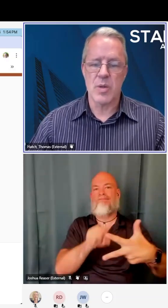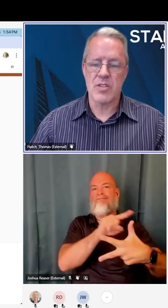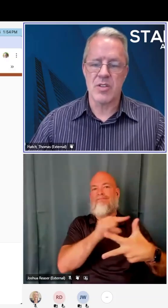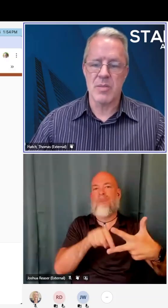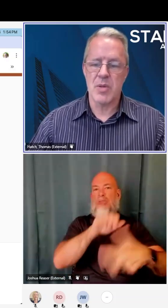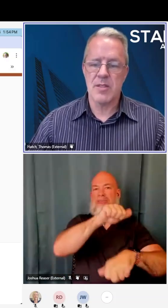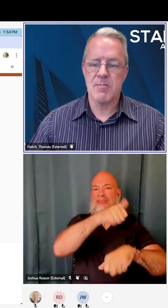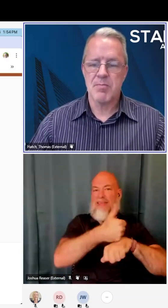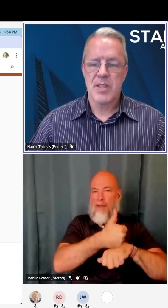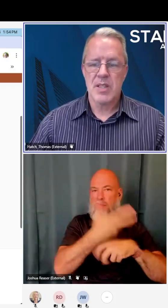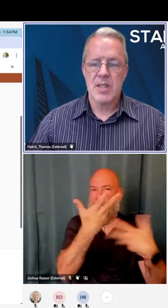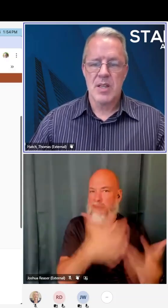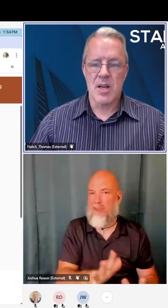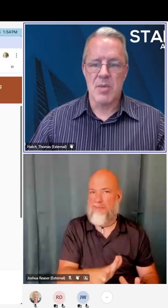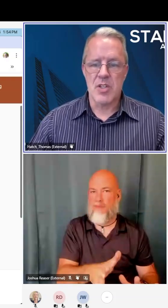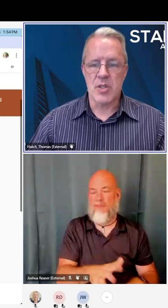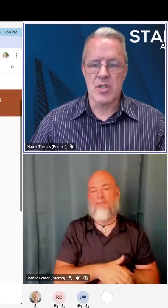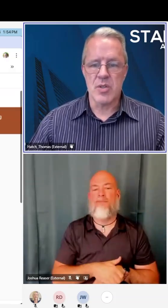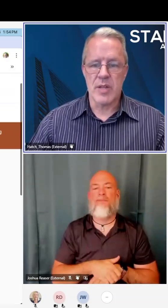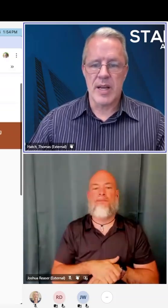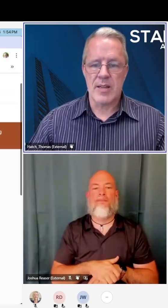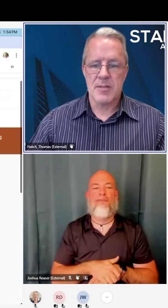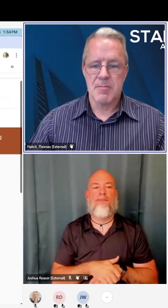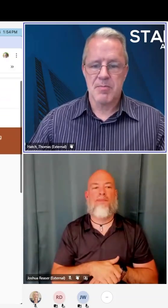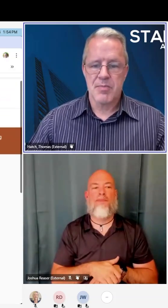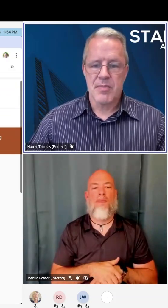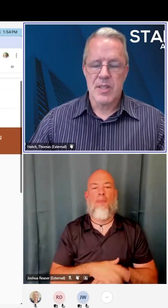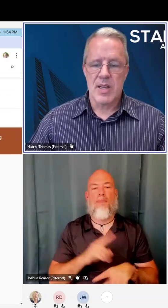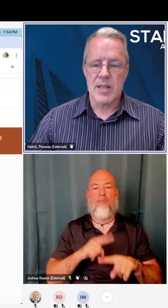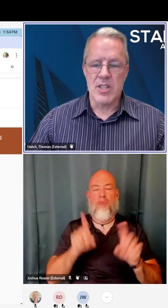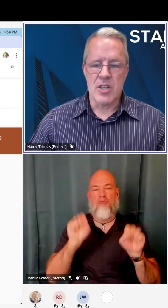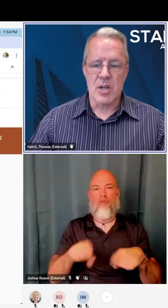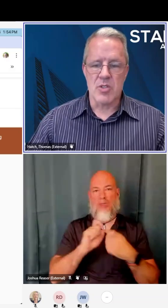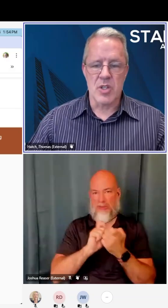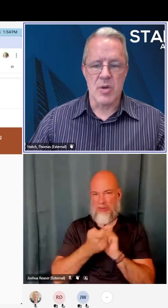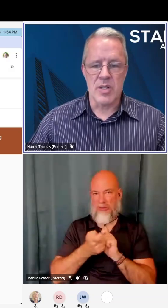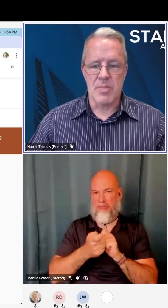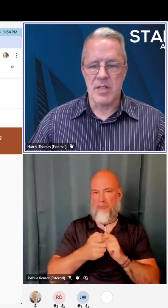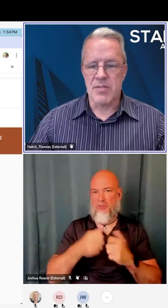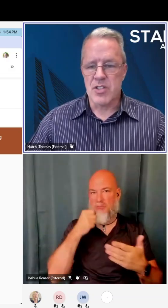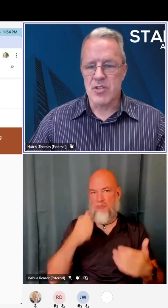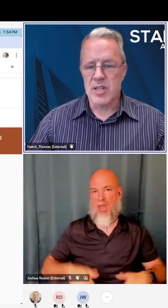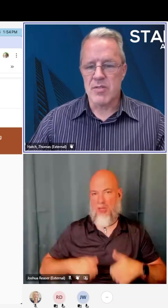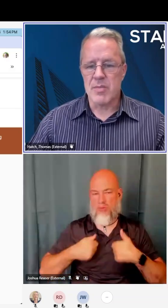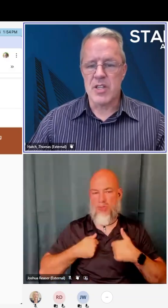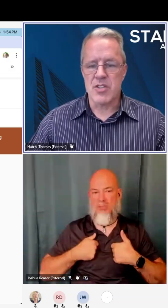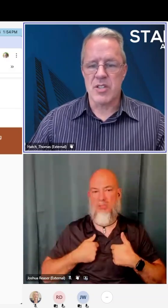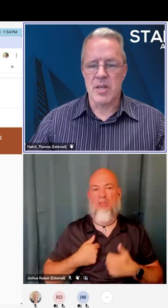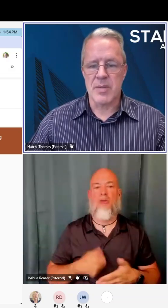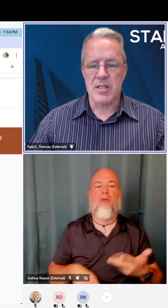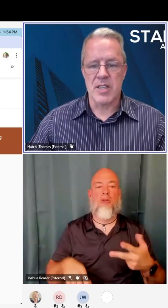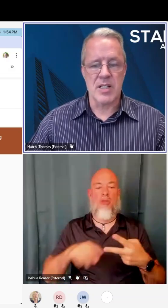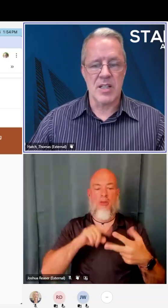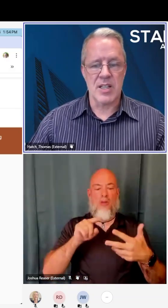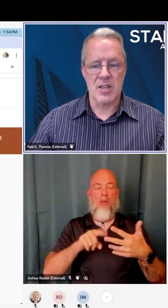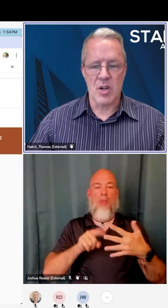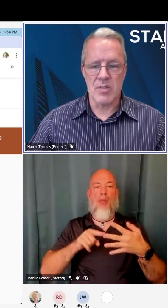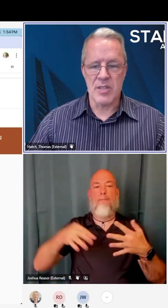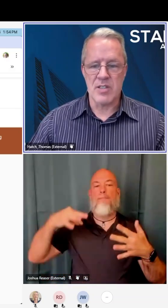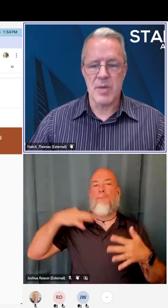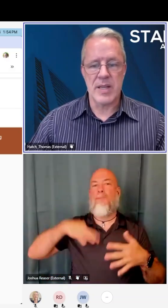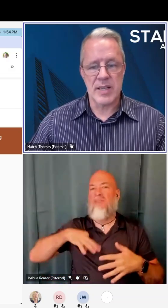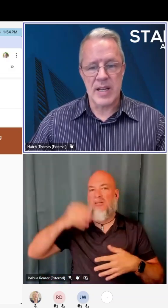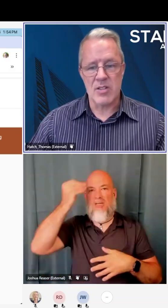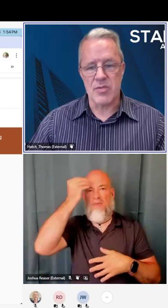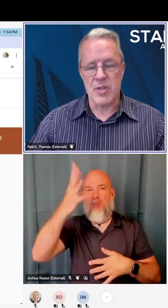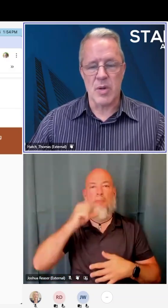set fields once they're input, but you can do that. And then you can also go into beneficiary information. I'm not going to click on all